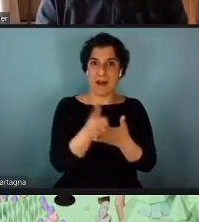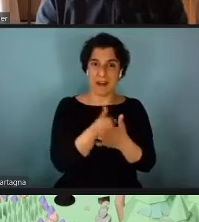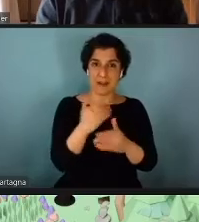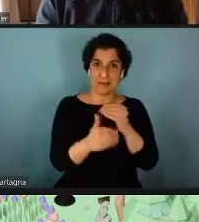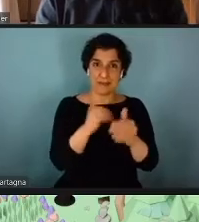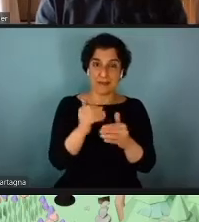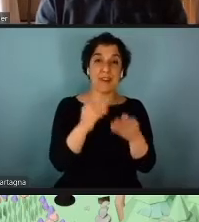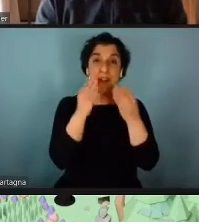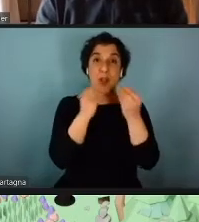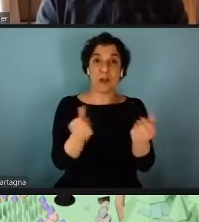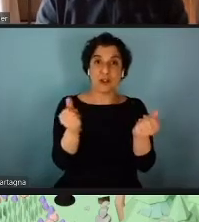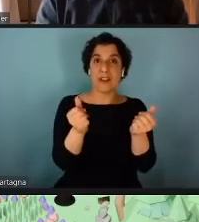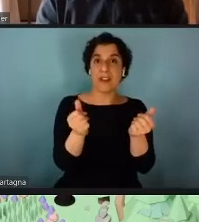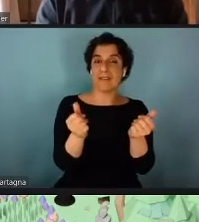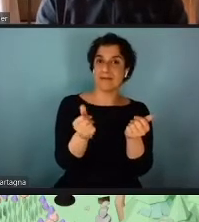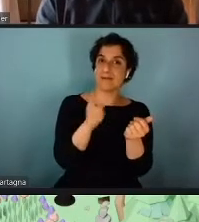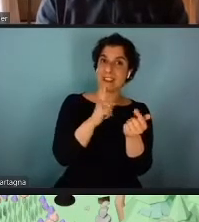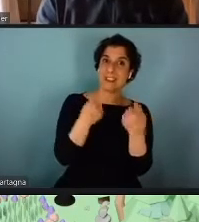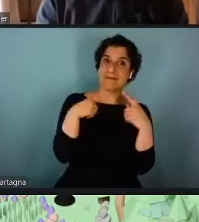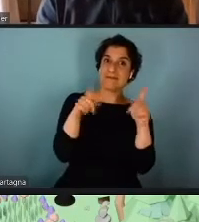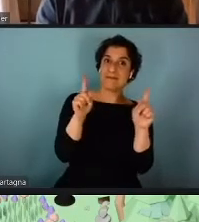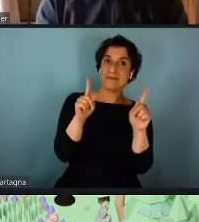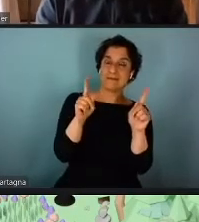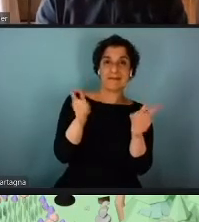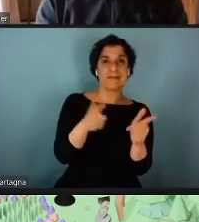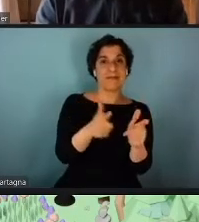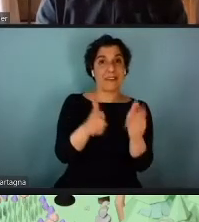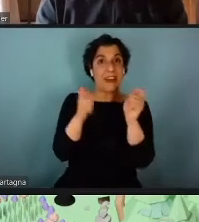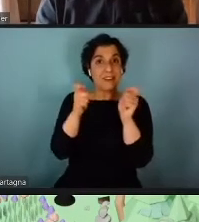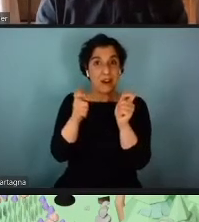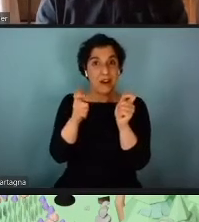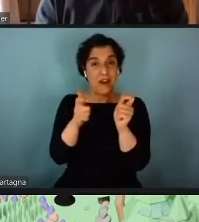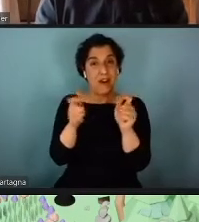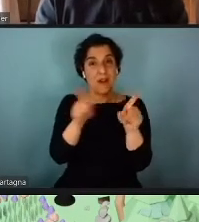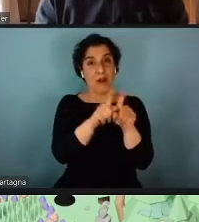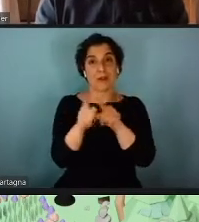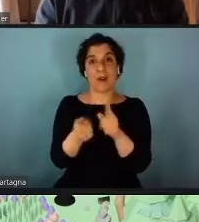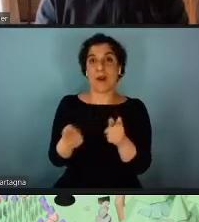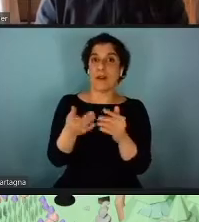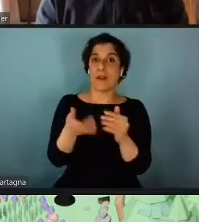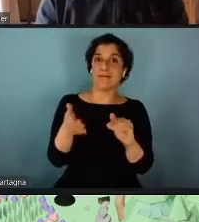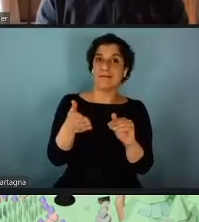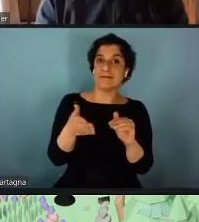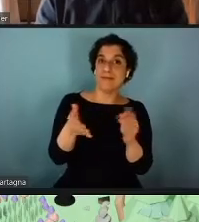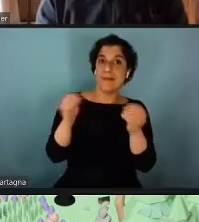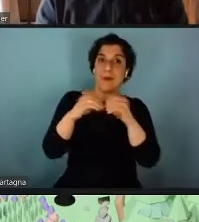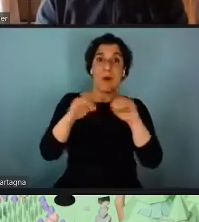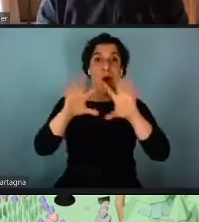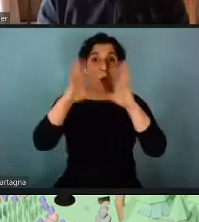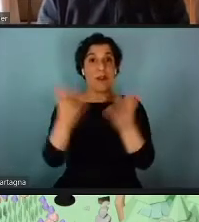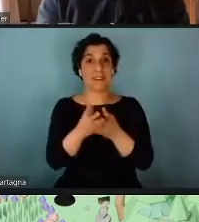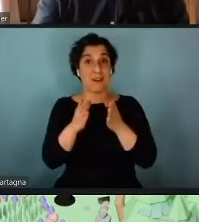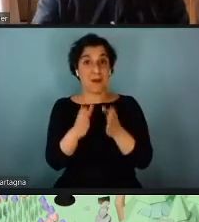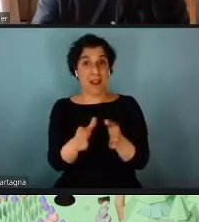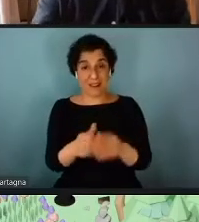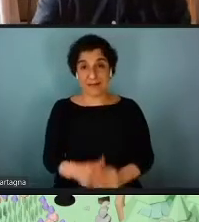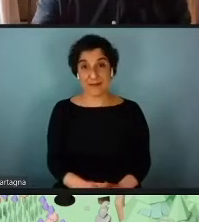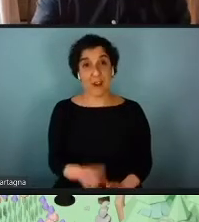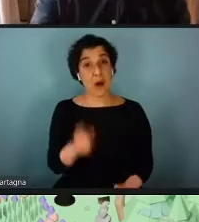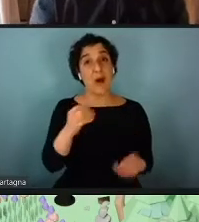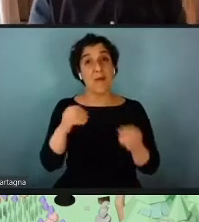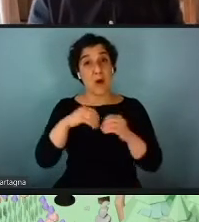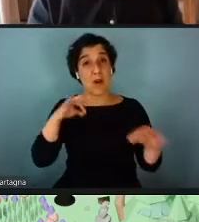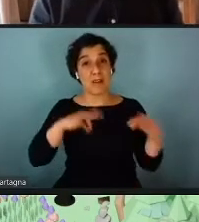more holistic way. So I think just having these different voices at the table is so beneficial. Yeah, I think,